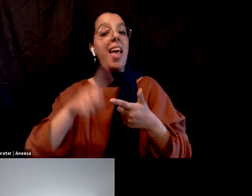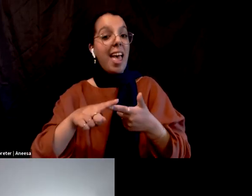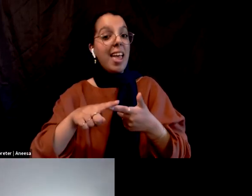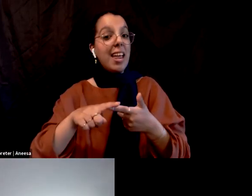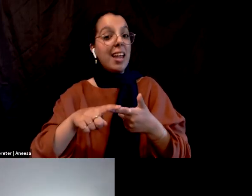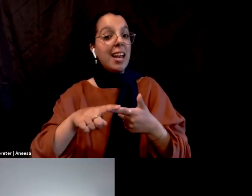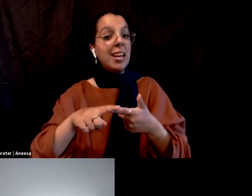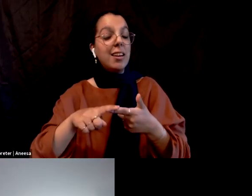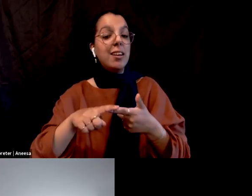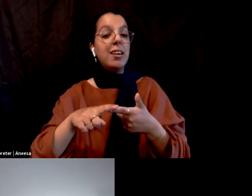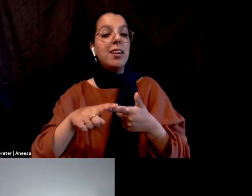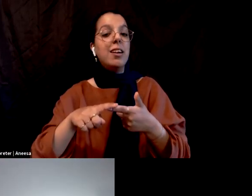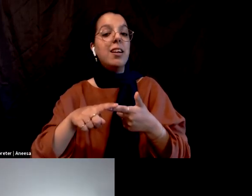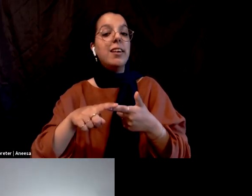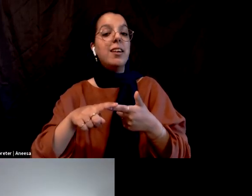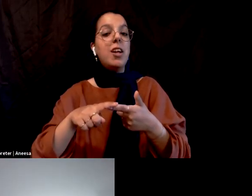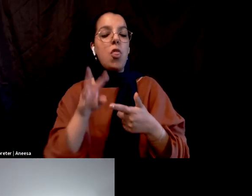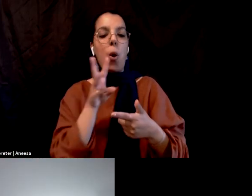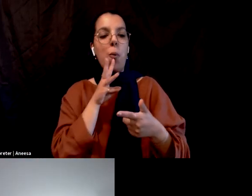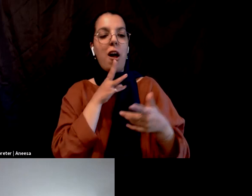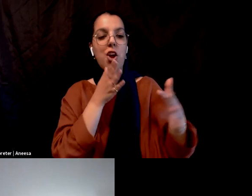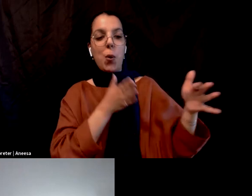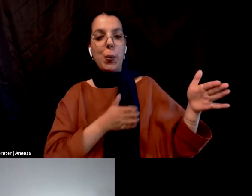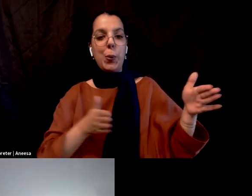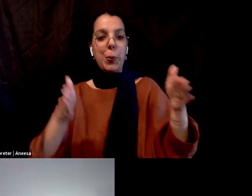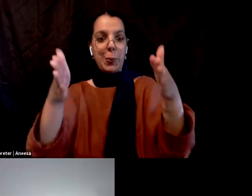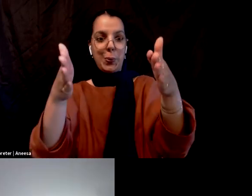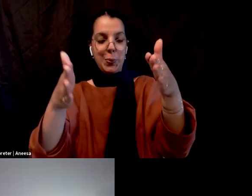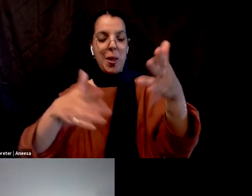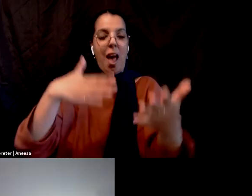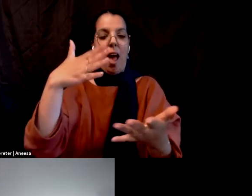Trent Severn waterway, when it was flooded,